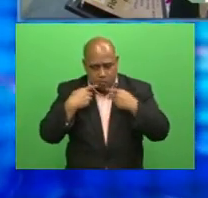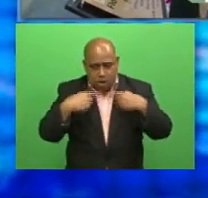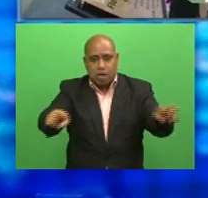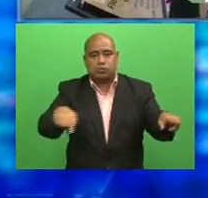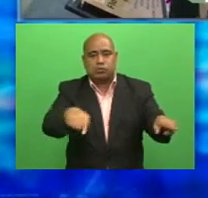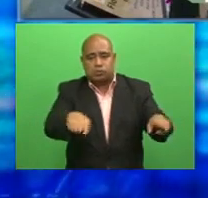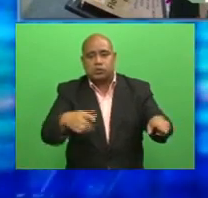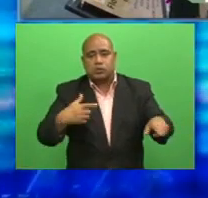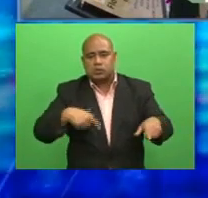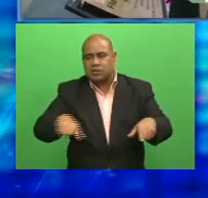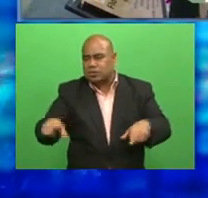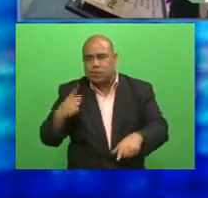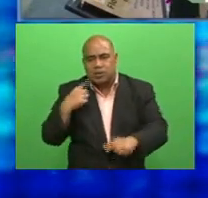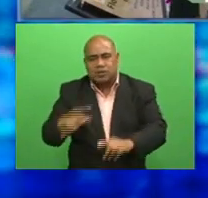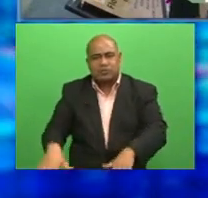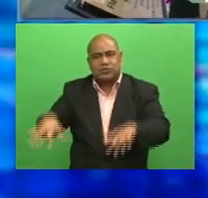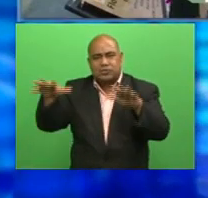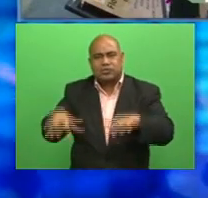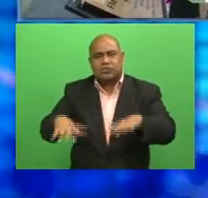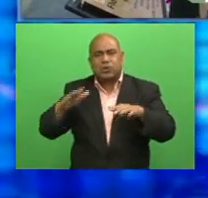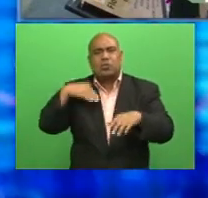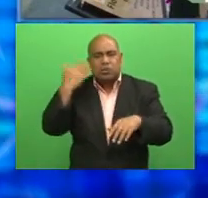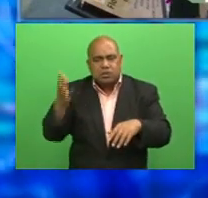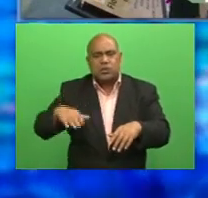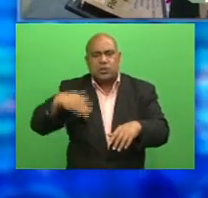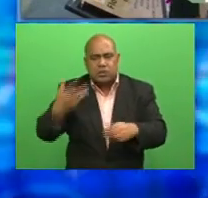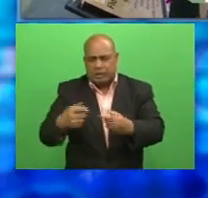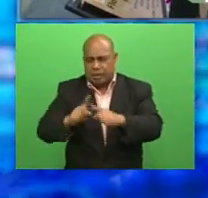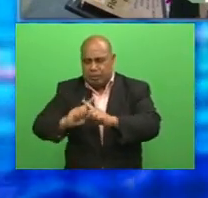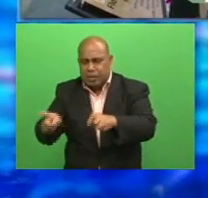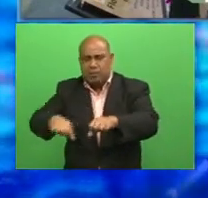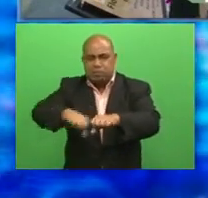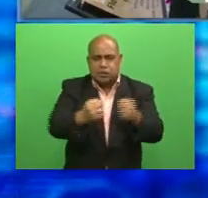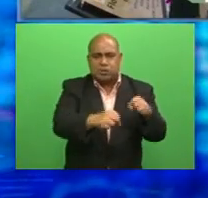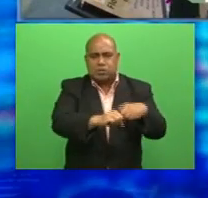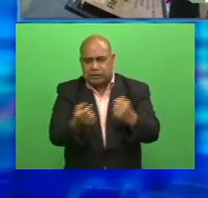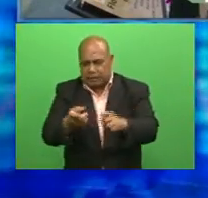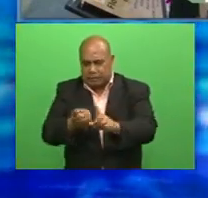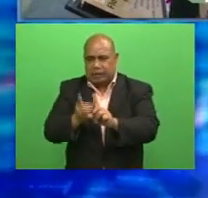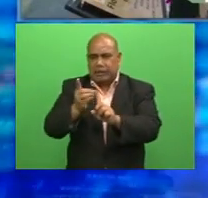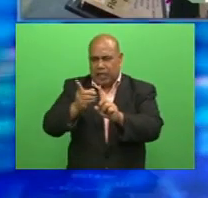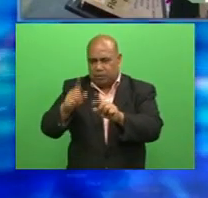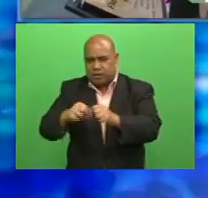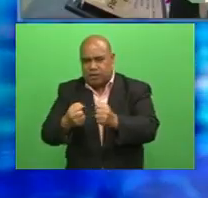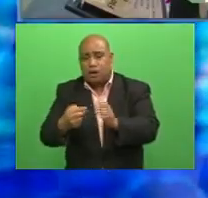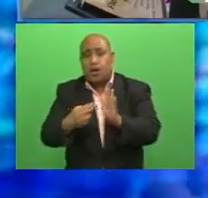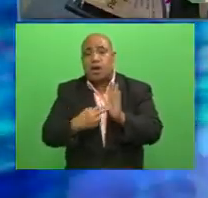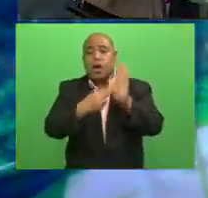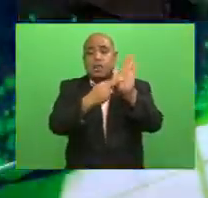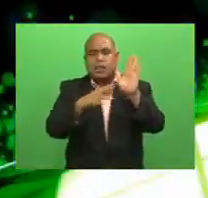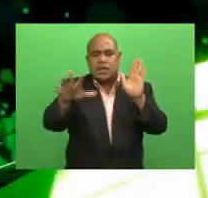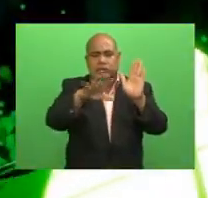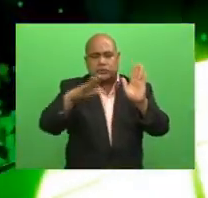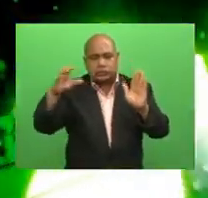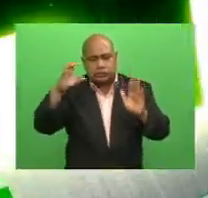away billions of dollars of development in Nandi and across the country. Felipe Naikaso has more.